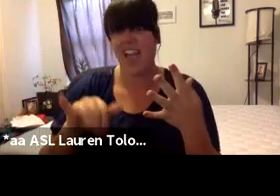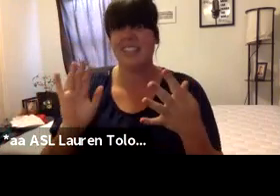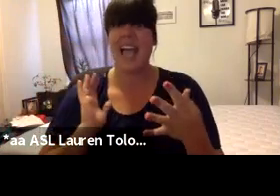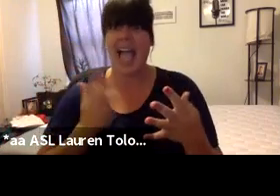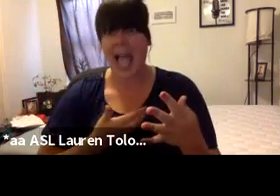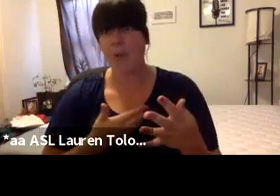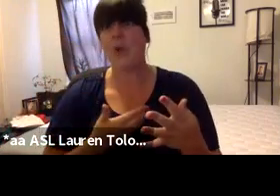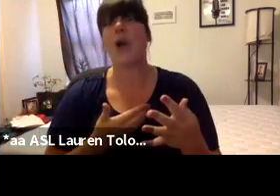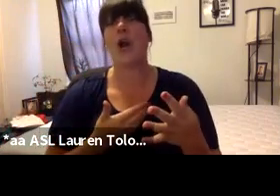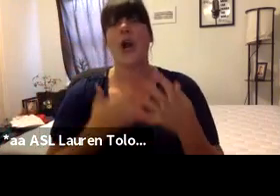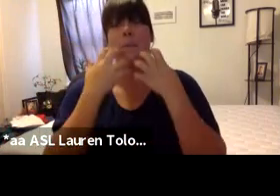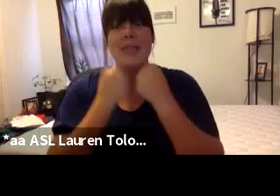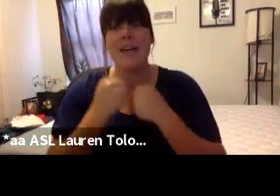Truffin.